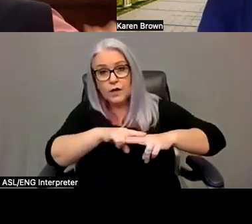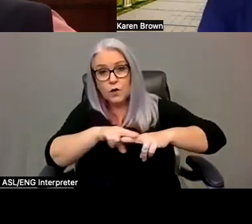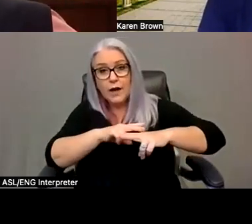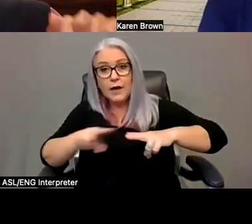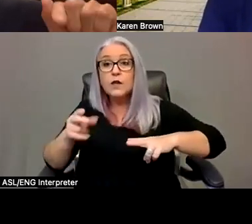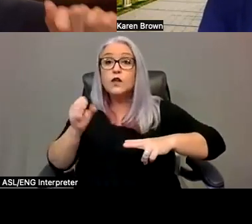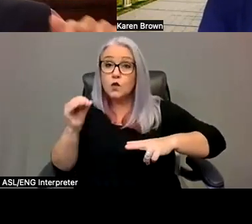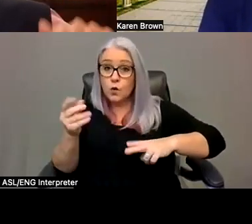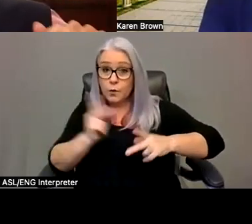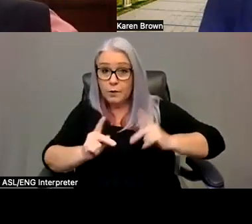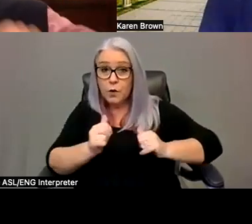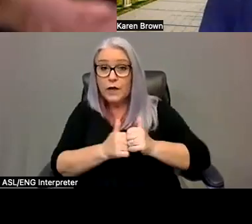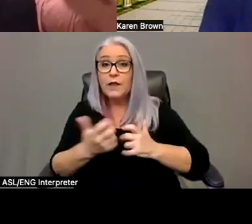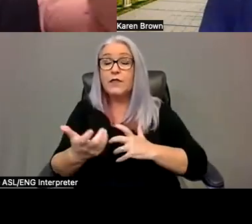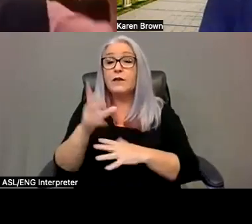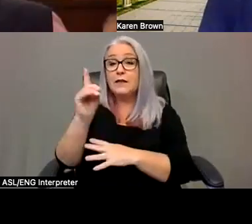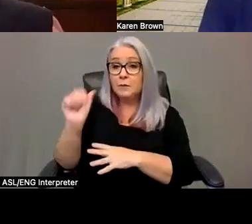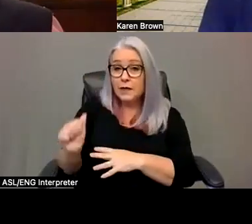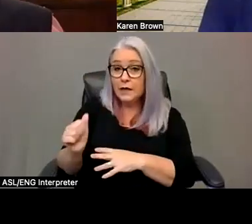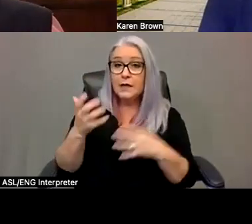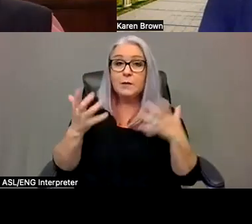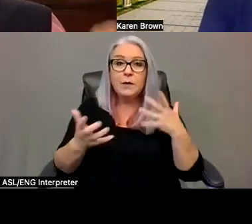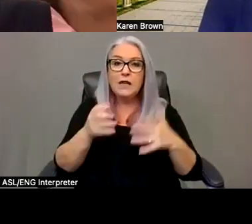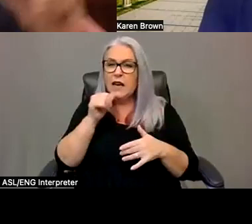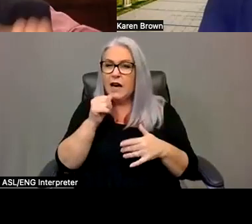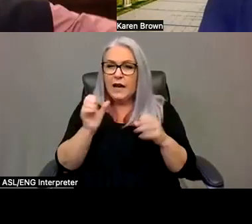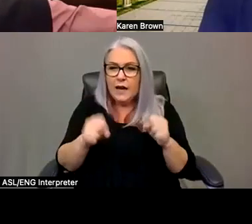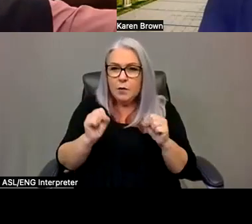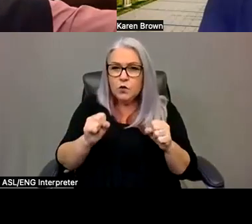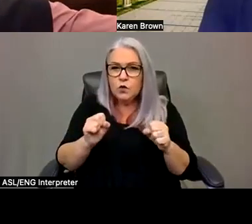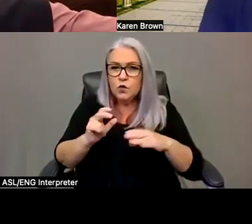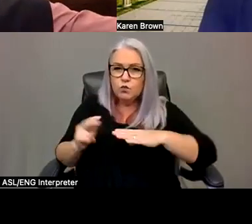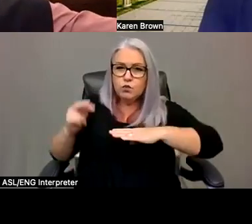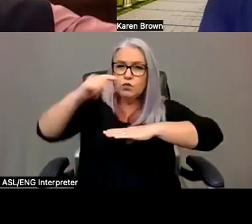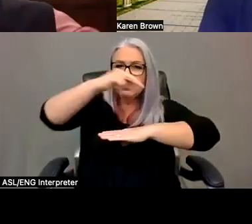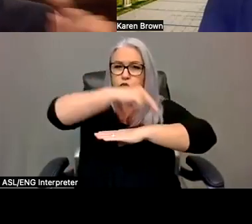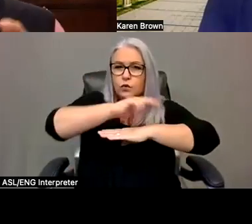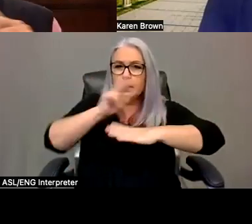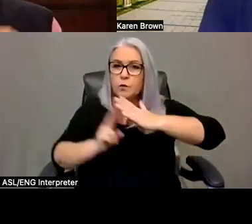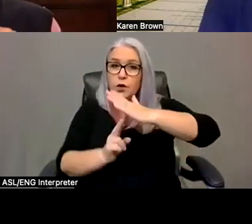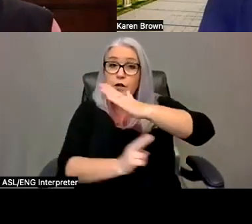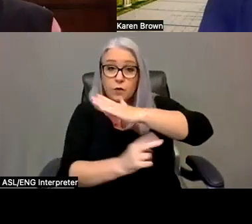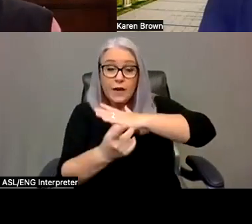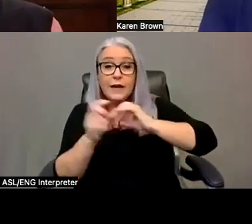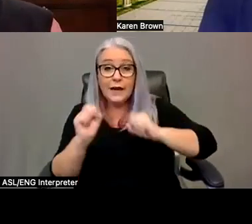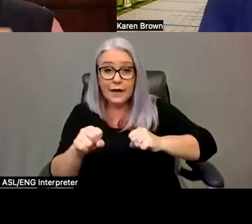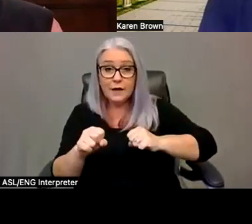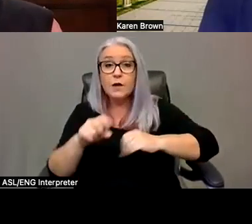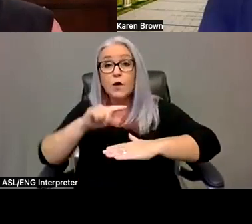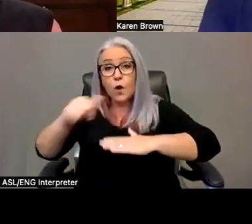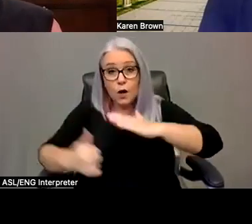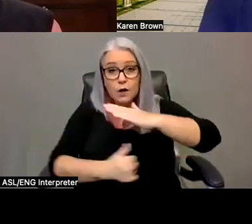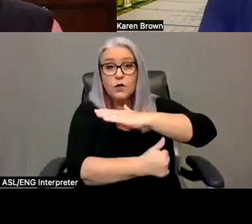with disabilities and people who cannot navigate the H Bridge can go underneath the railroad tracks. There was a tunnel there, and